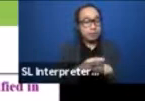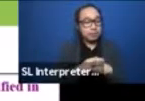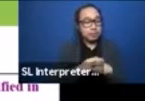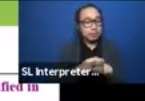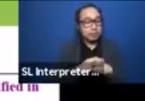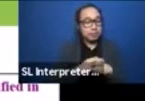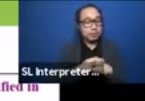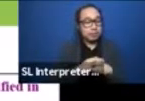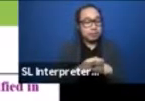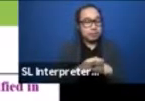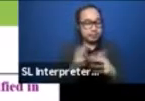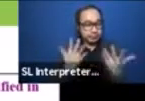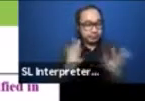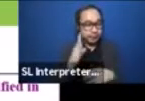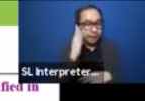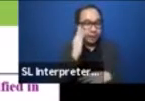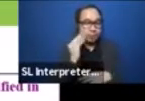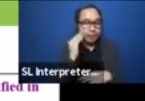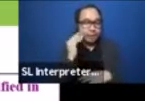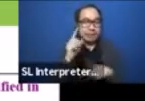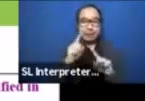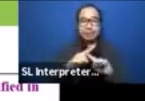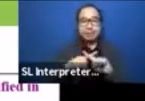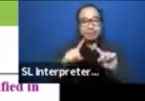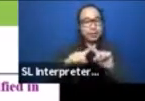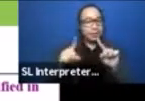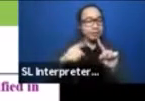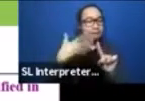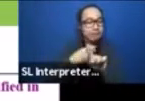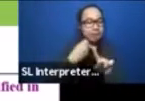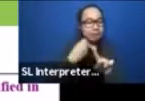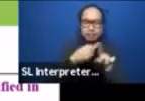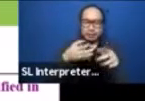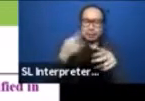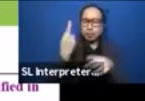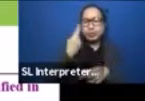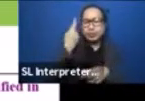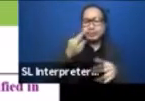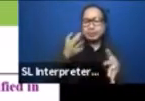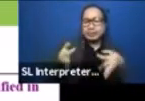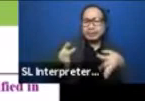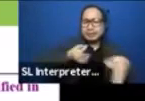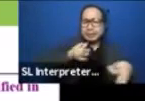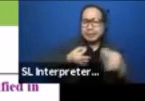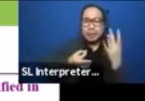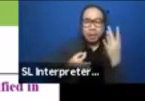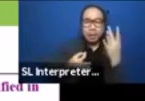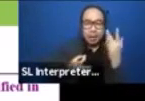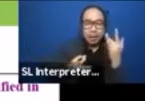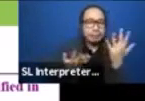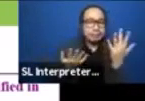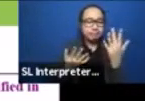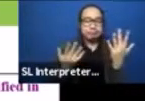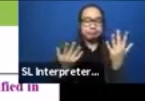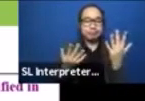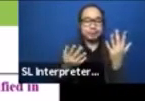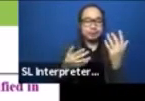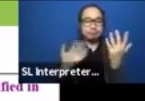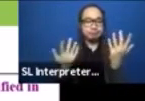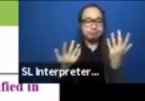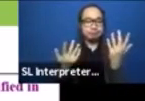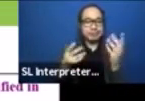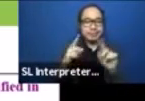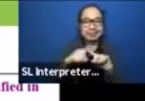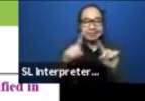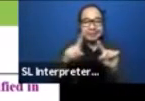those have experienced a different kind of violence, whether they justify why beating in different scenarios. Like if